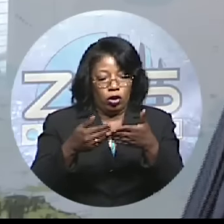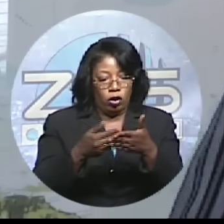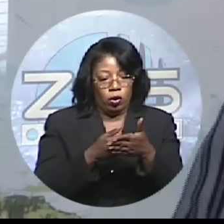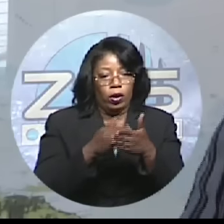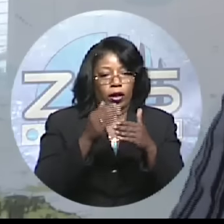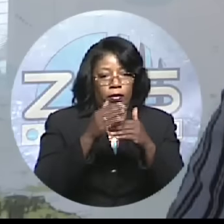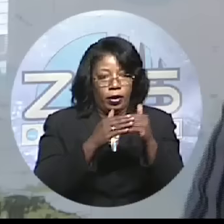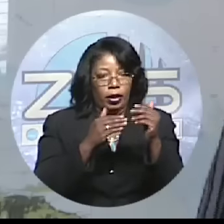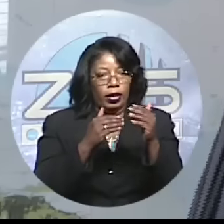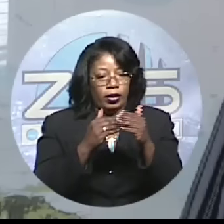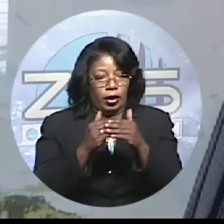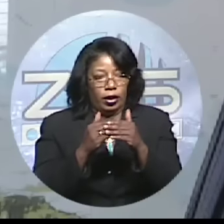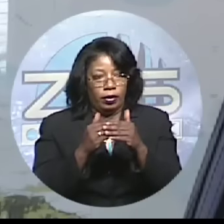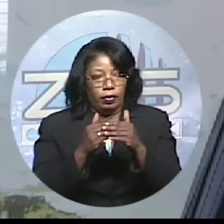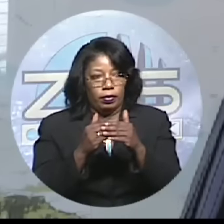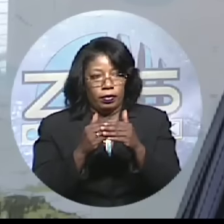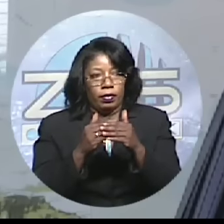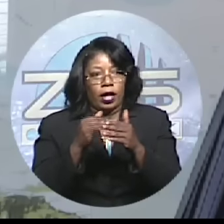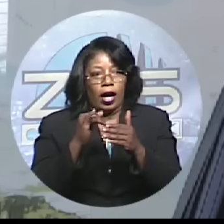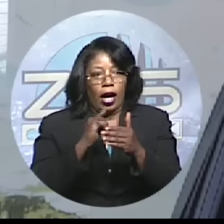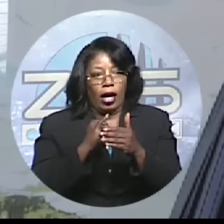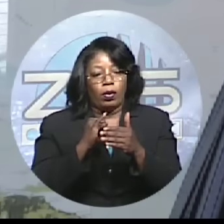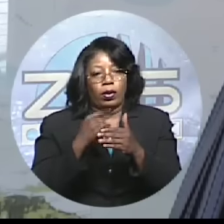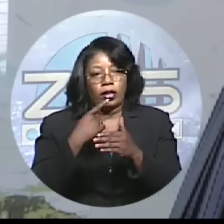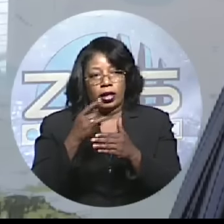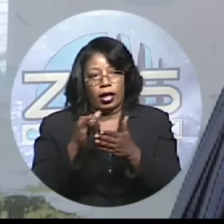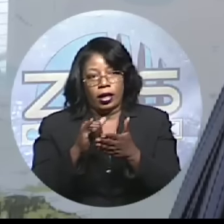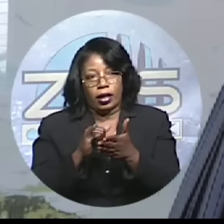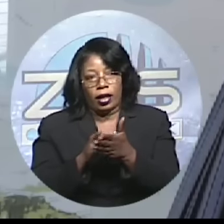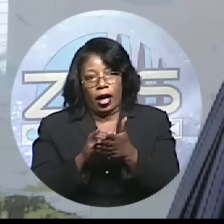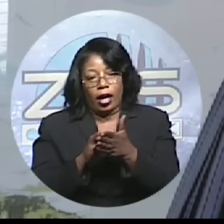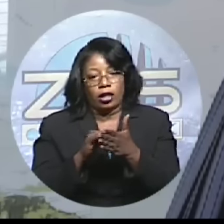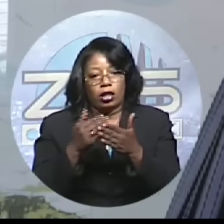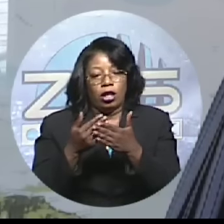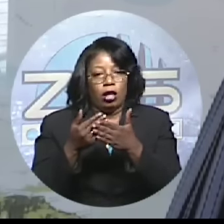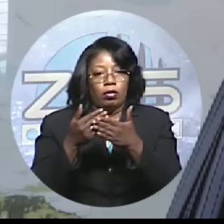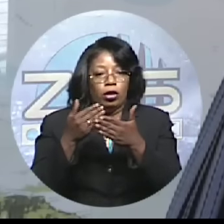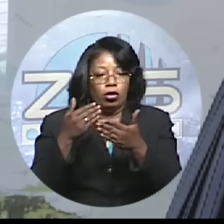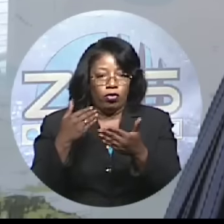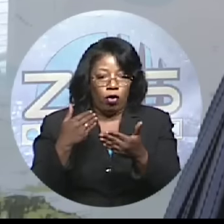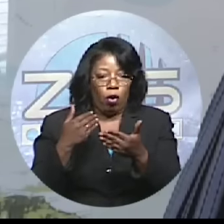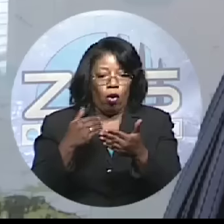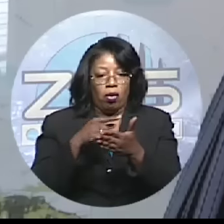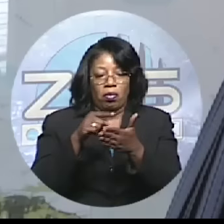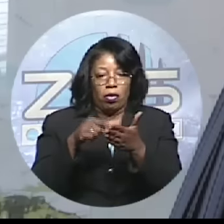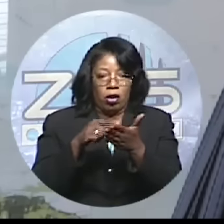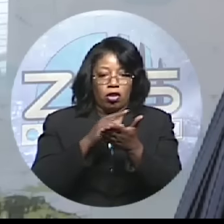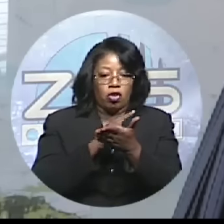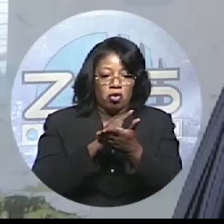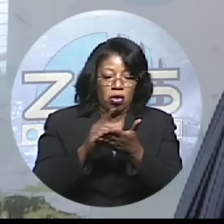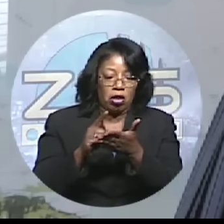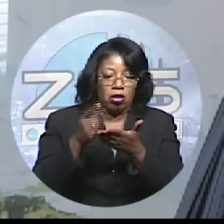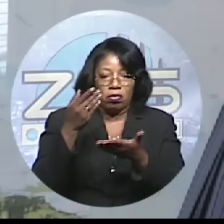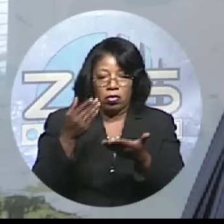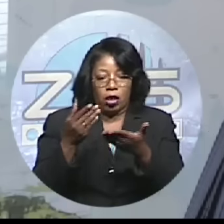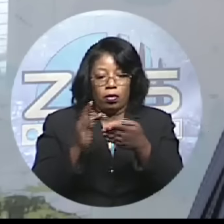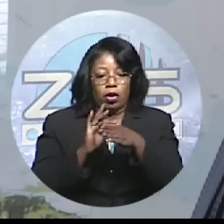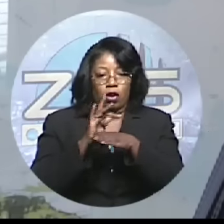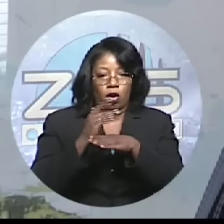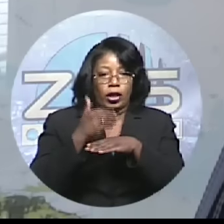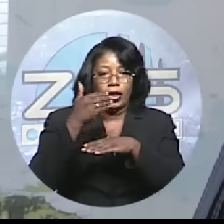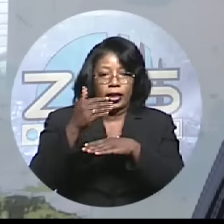building. And so I would take it that before this week is over or early next week,